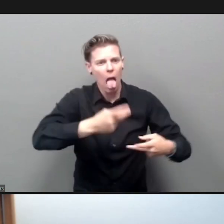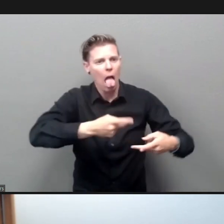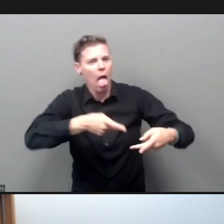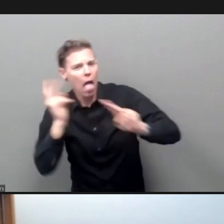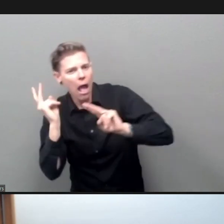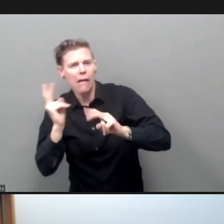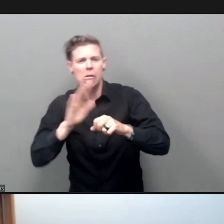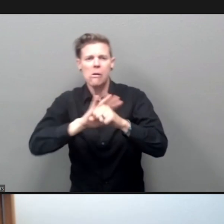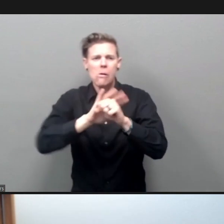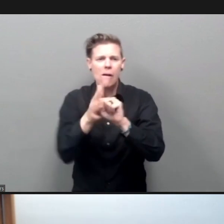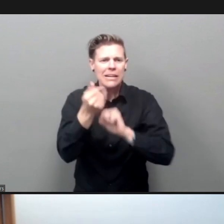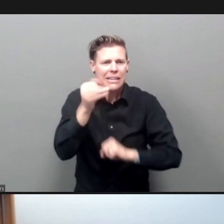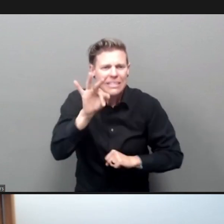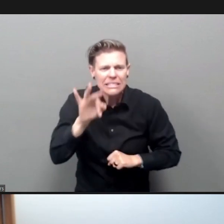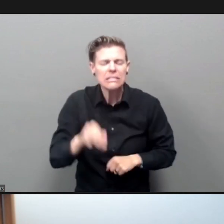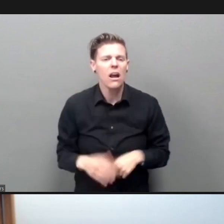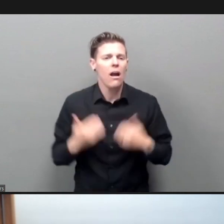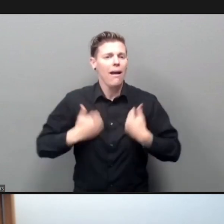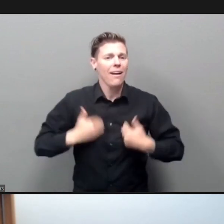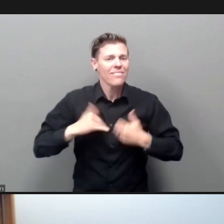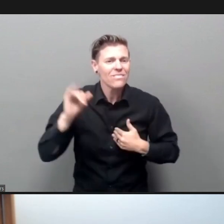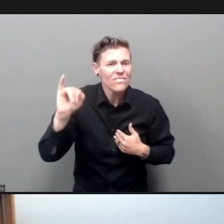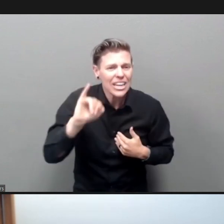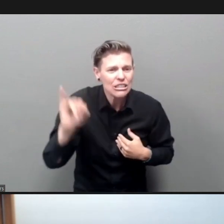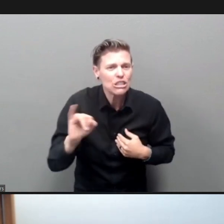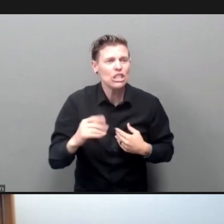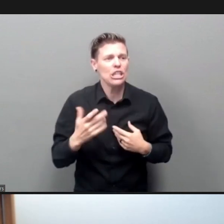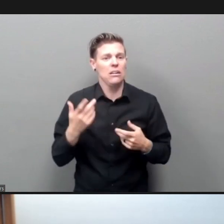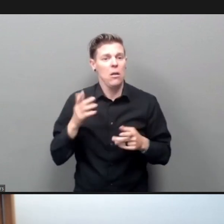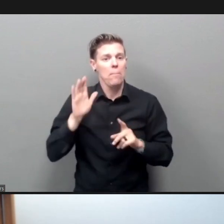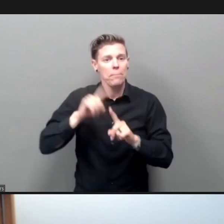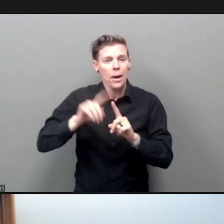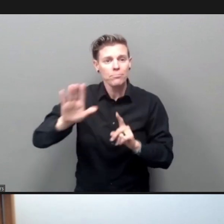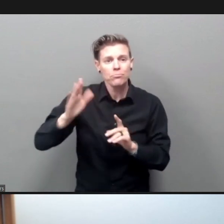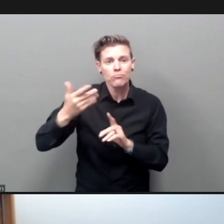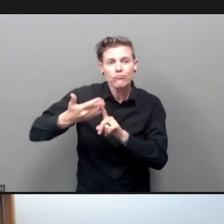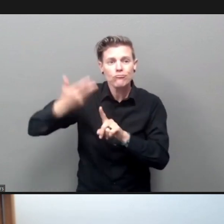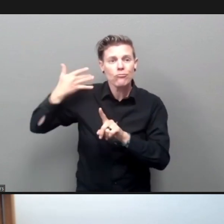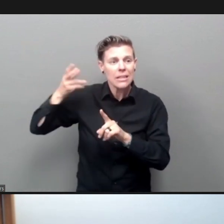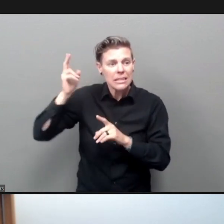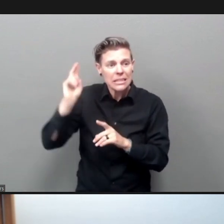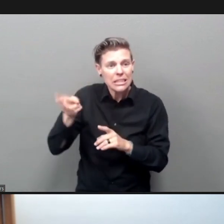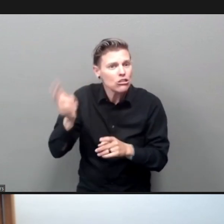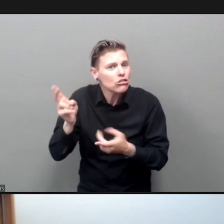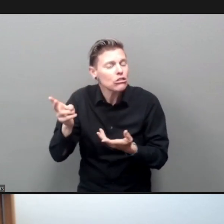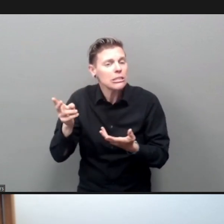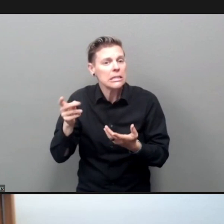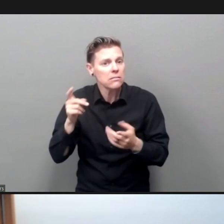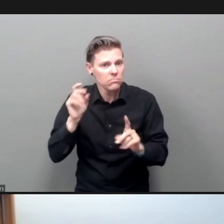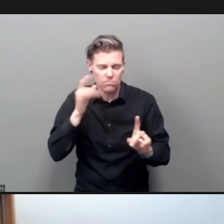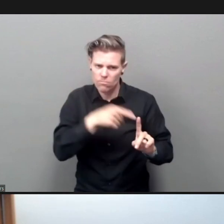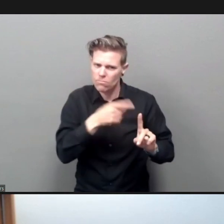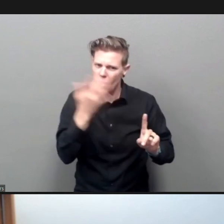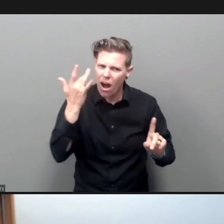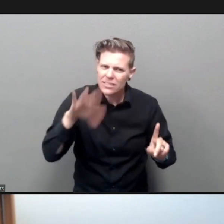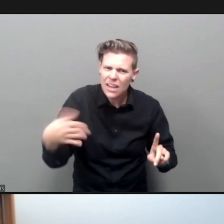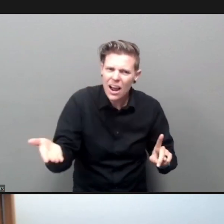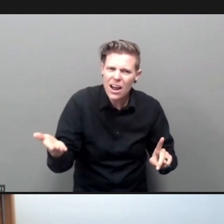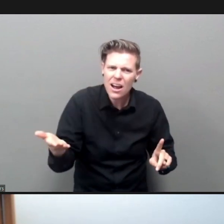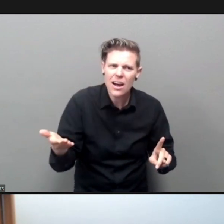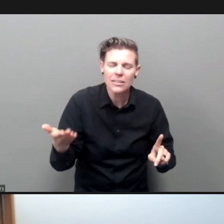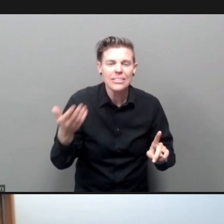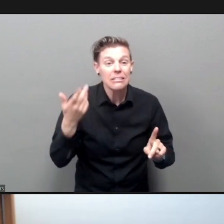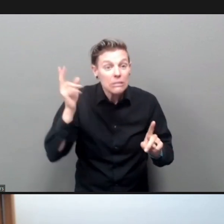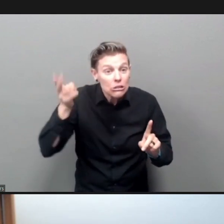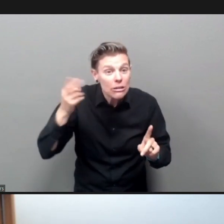medical records on that. We don't have a final report, but it's a chilling and extremely tragic and sad reminder